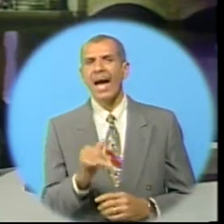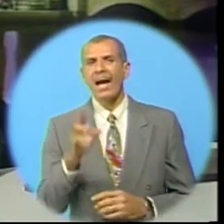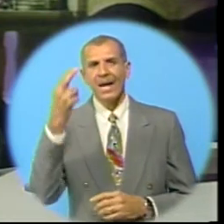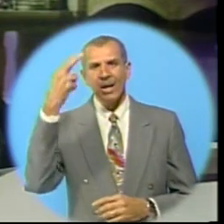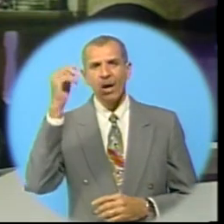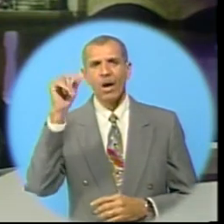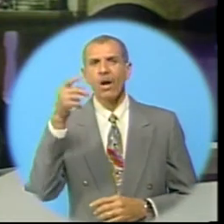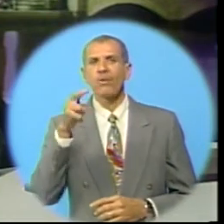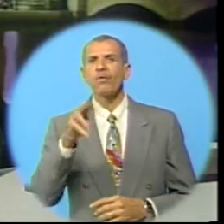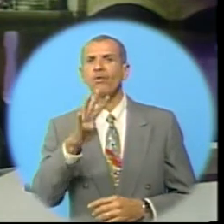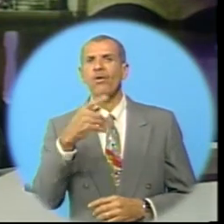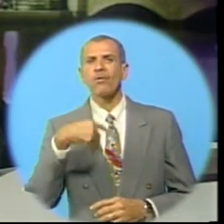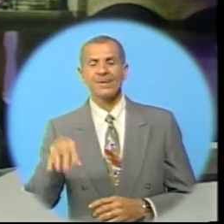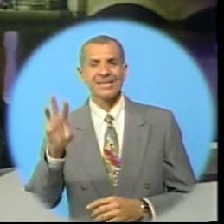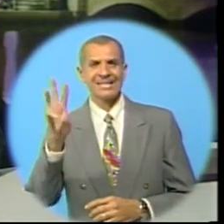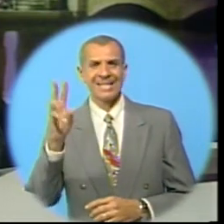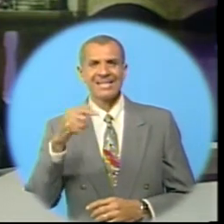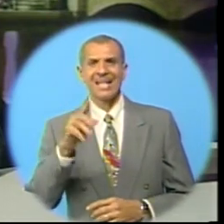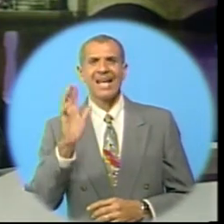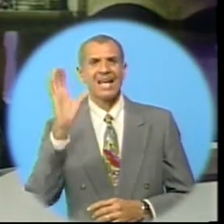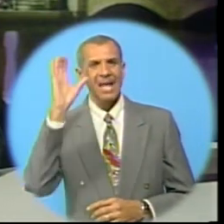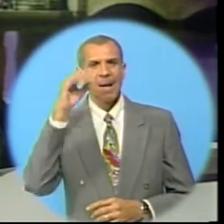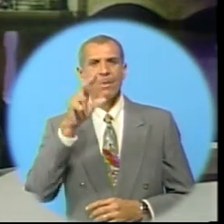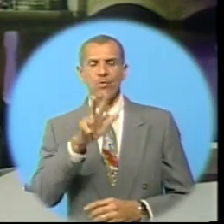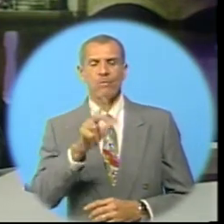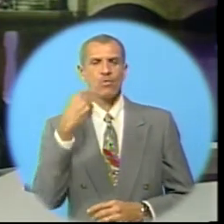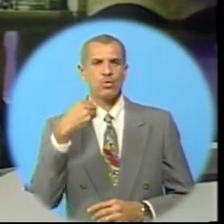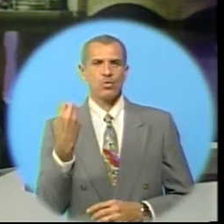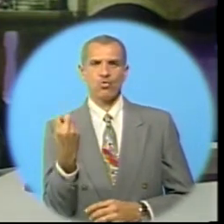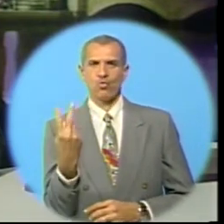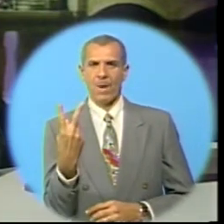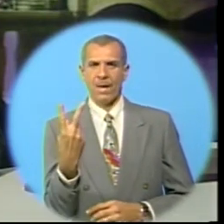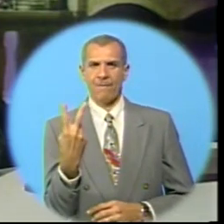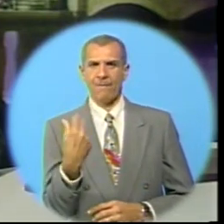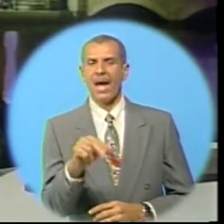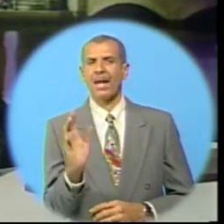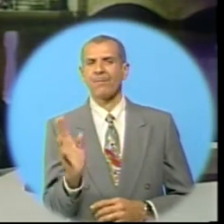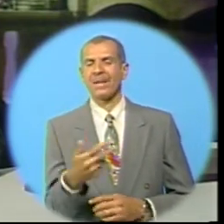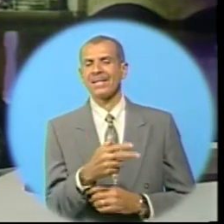for 6, while Hans Campbell picked up 3 for 12. And batting the second time, Aline